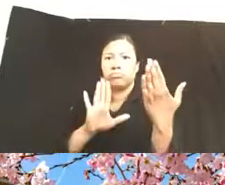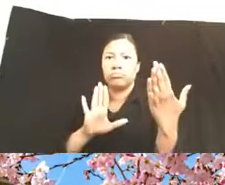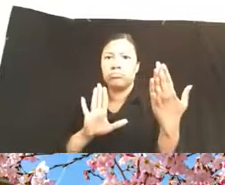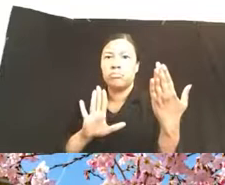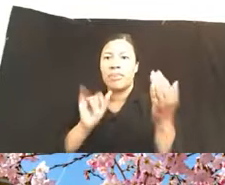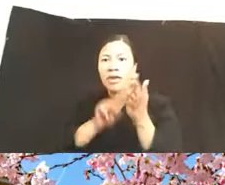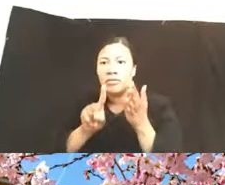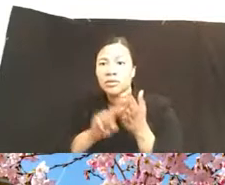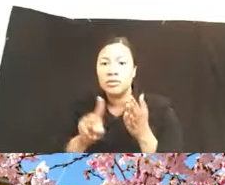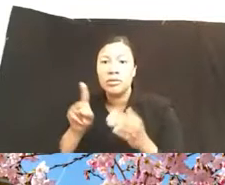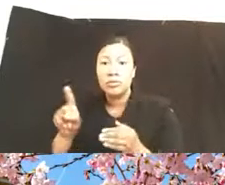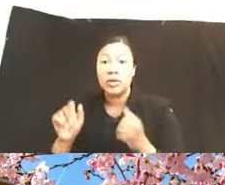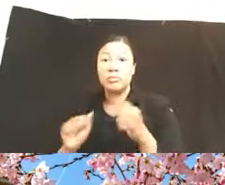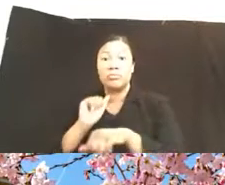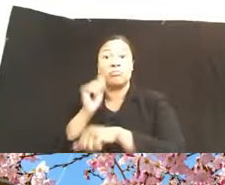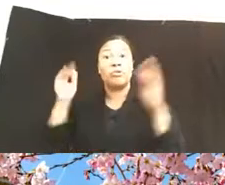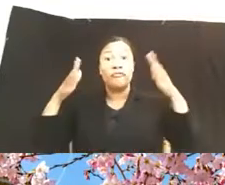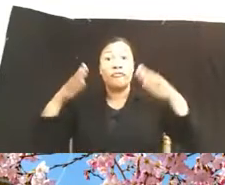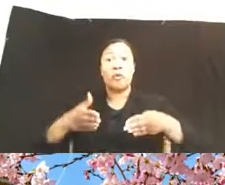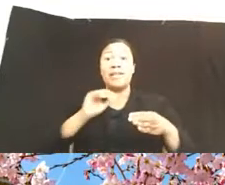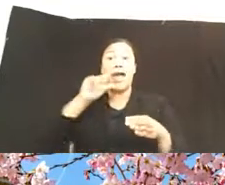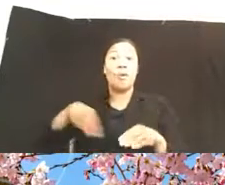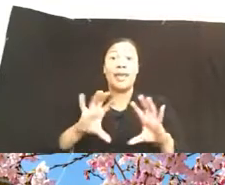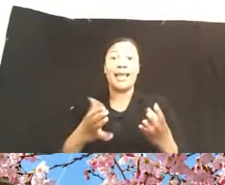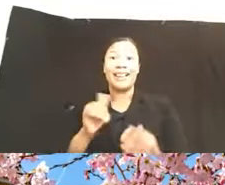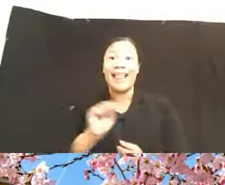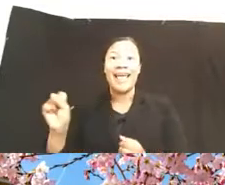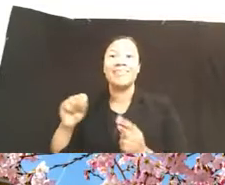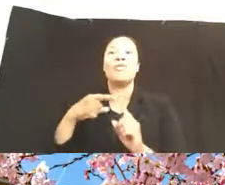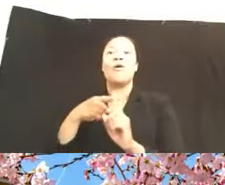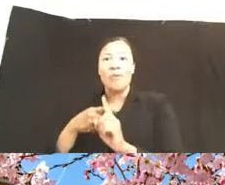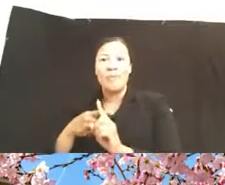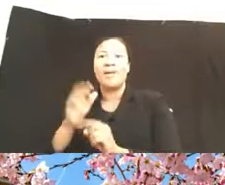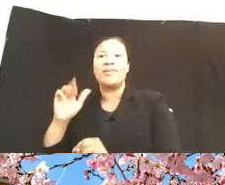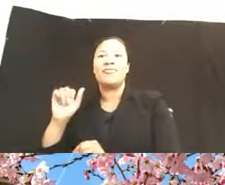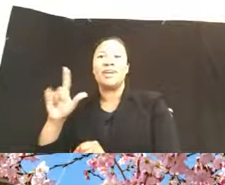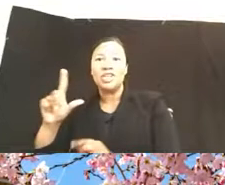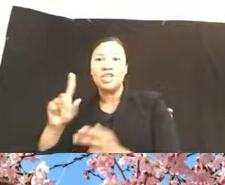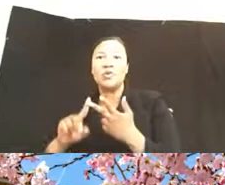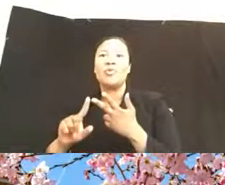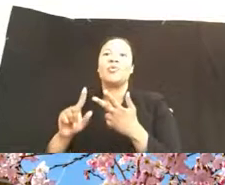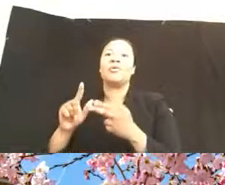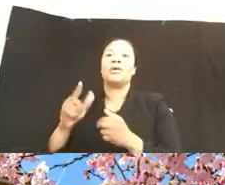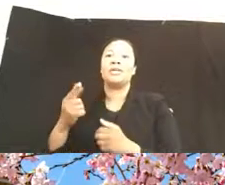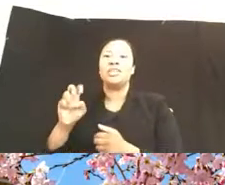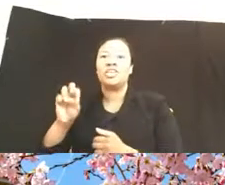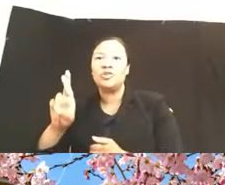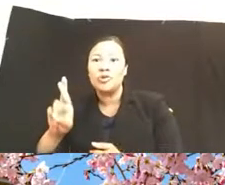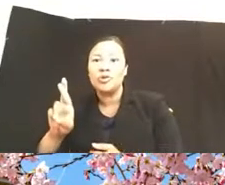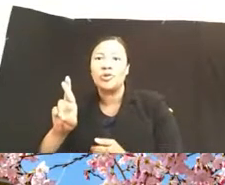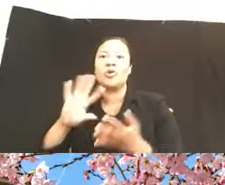also from race or gender or intersectional perspectives. That is how our journey began